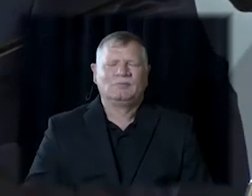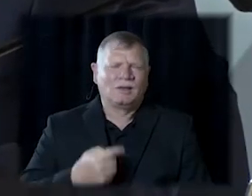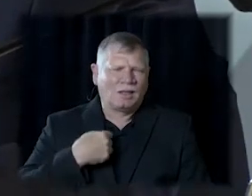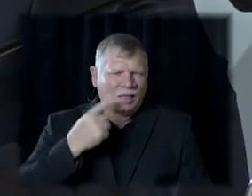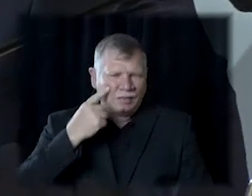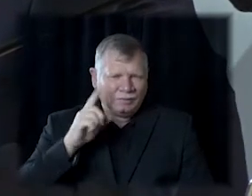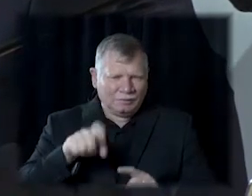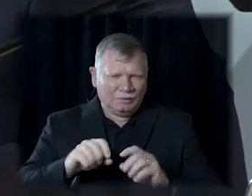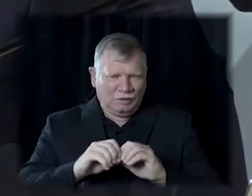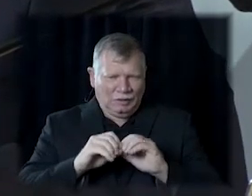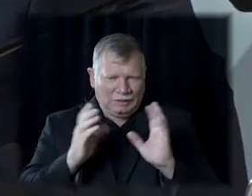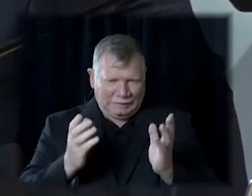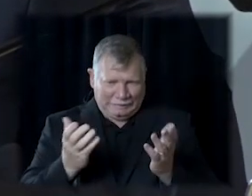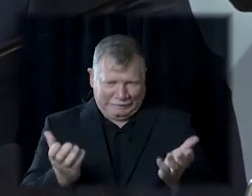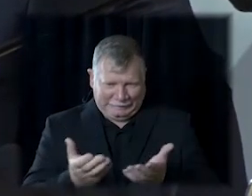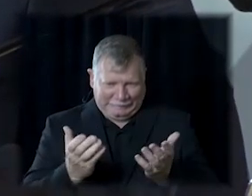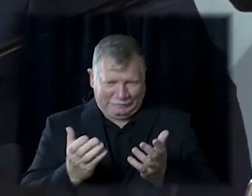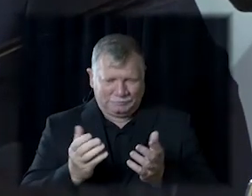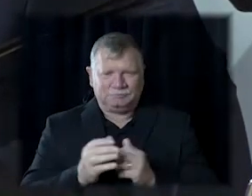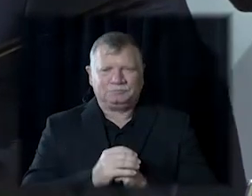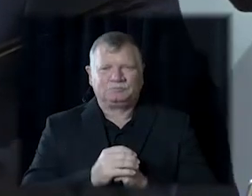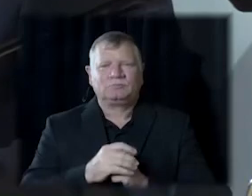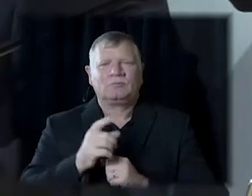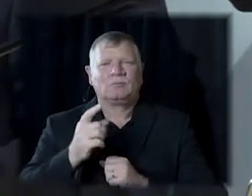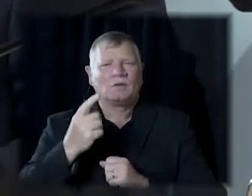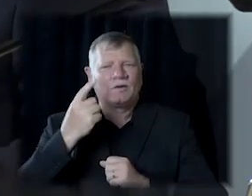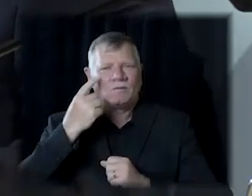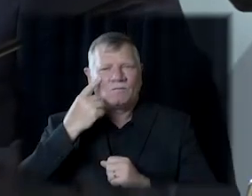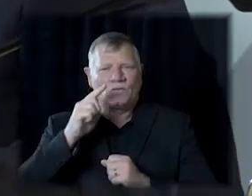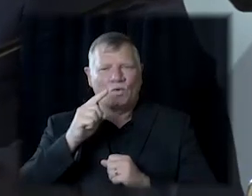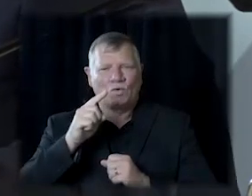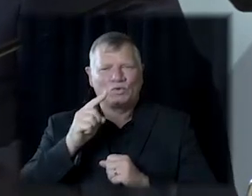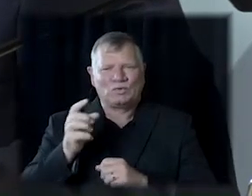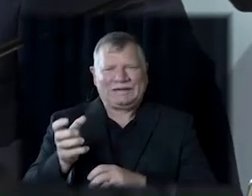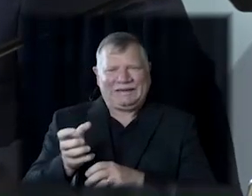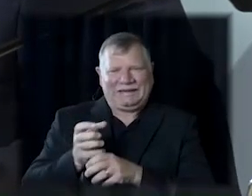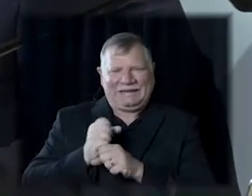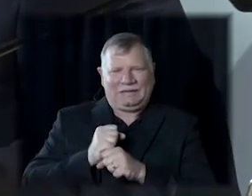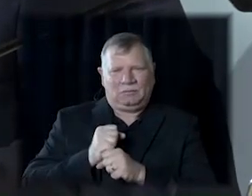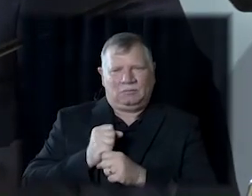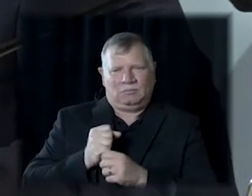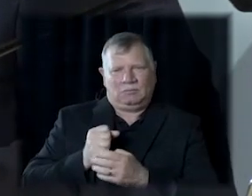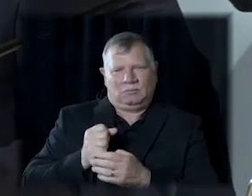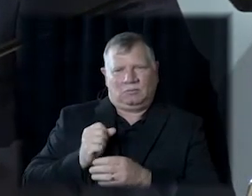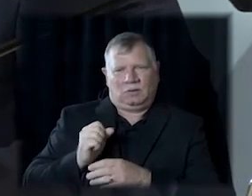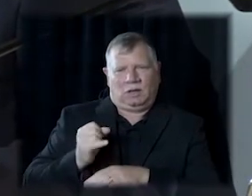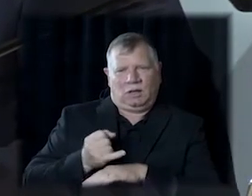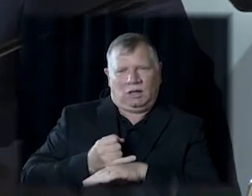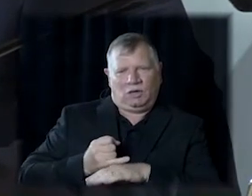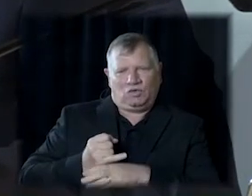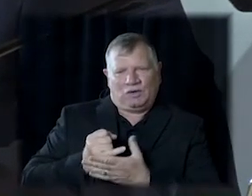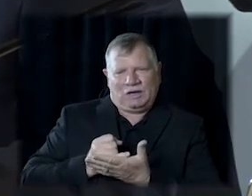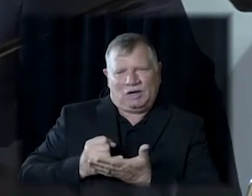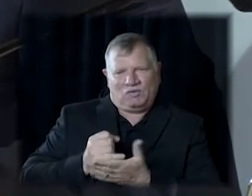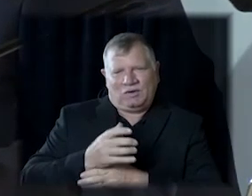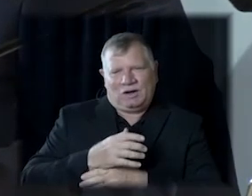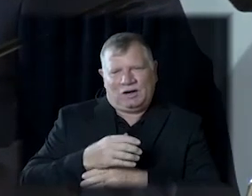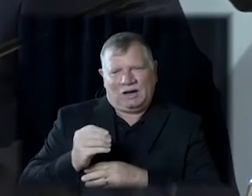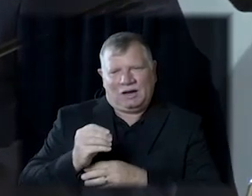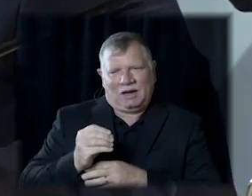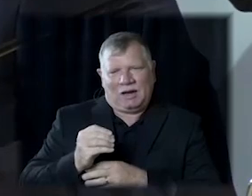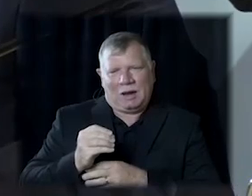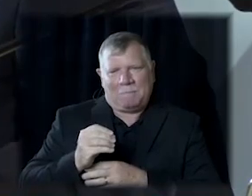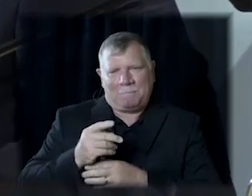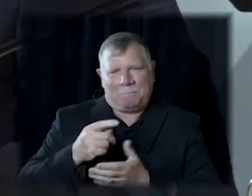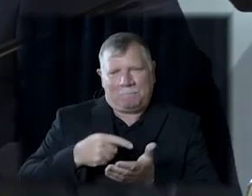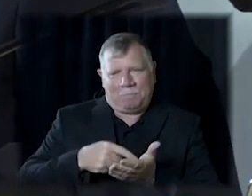here, the ability to claw back interest and principal payments